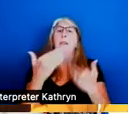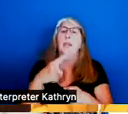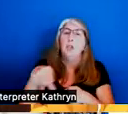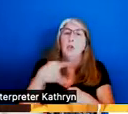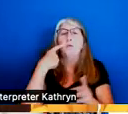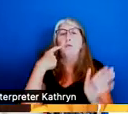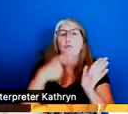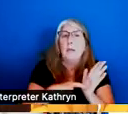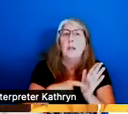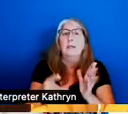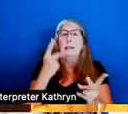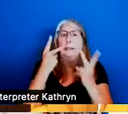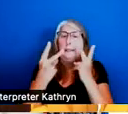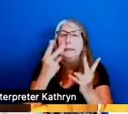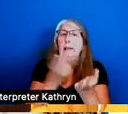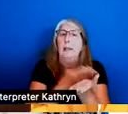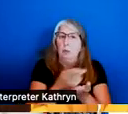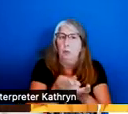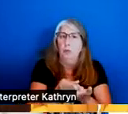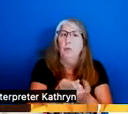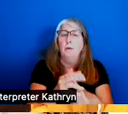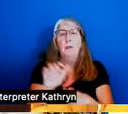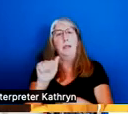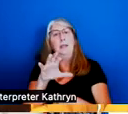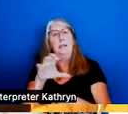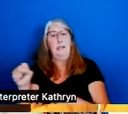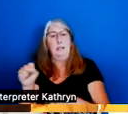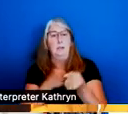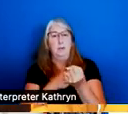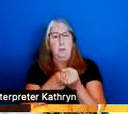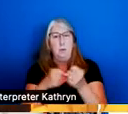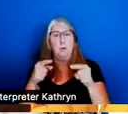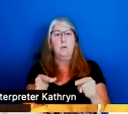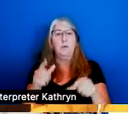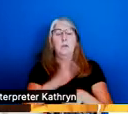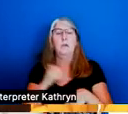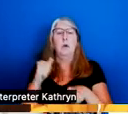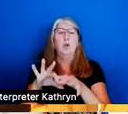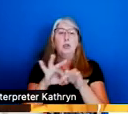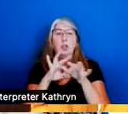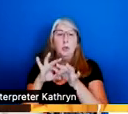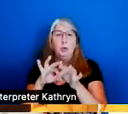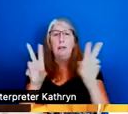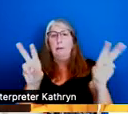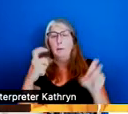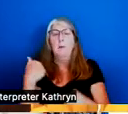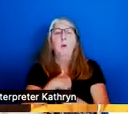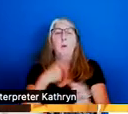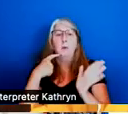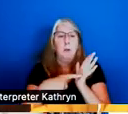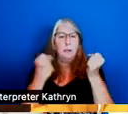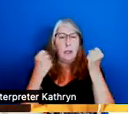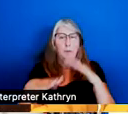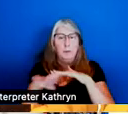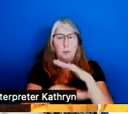for centering that truth. ACF supports this year's Call to Unity theme, and we recognize how many root